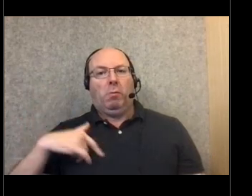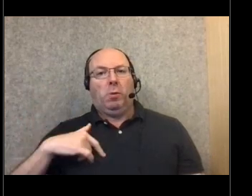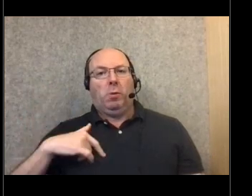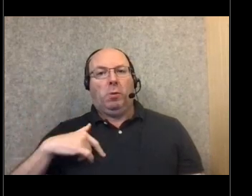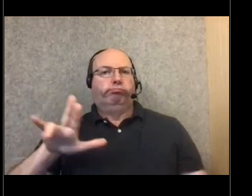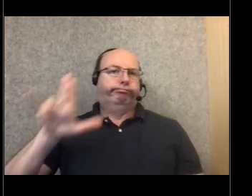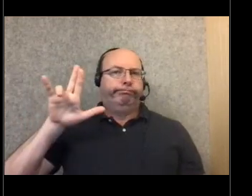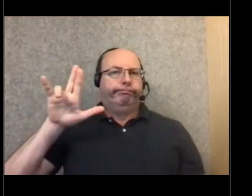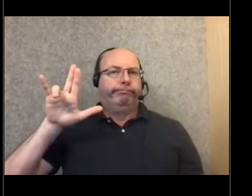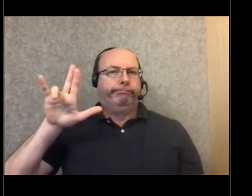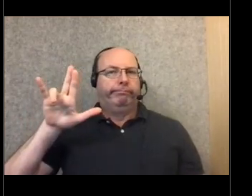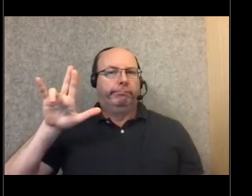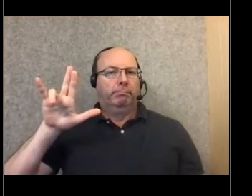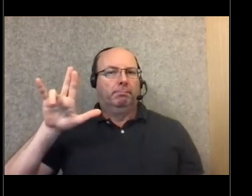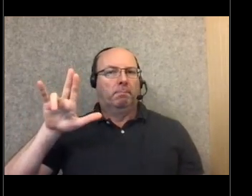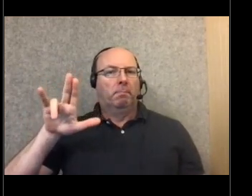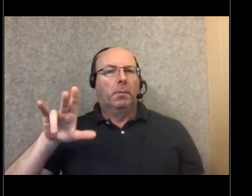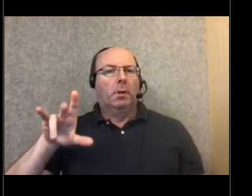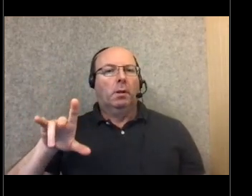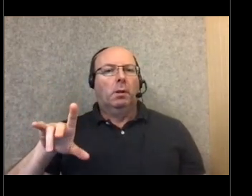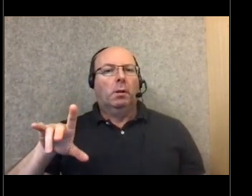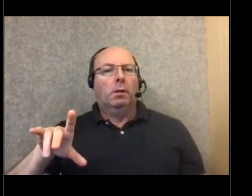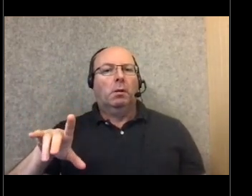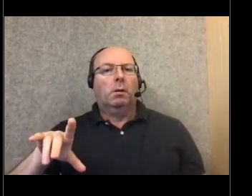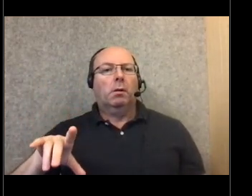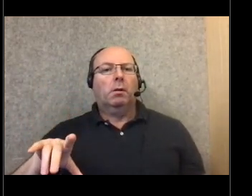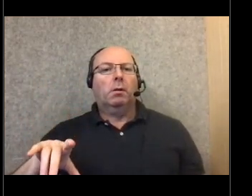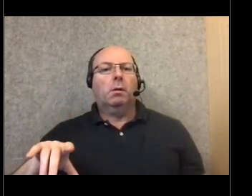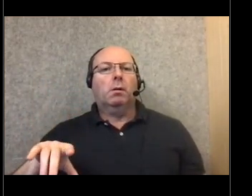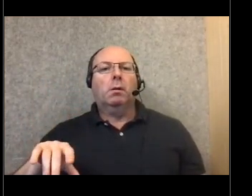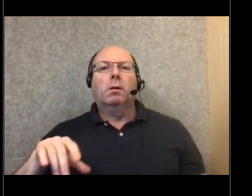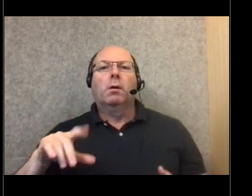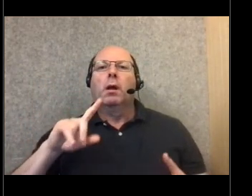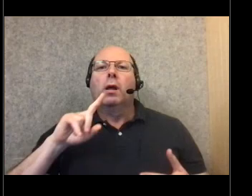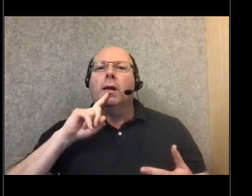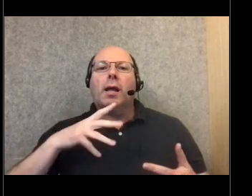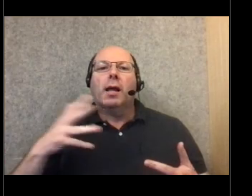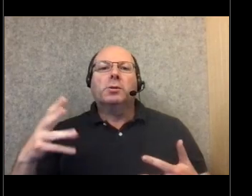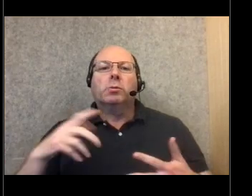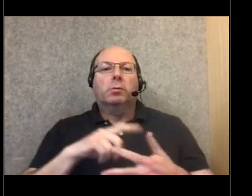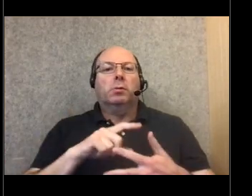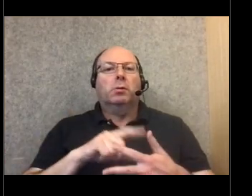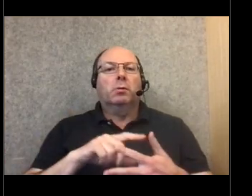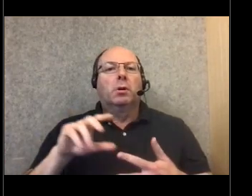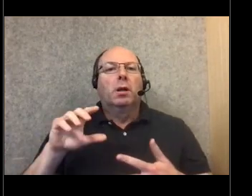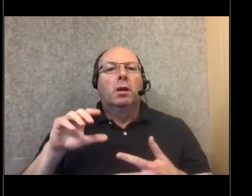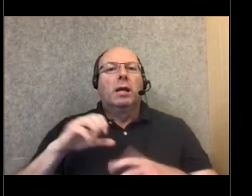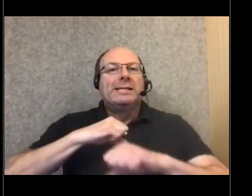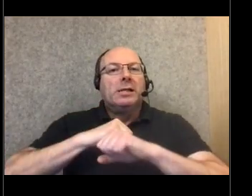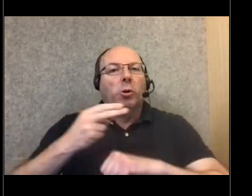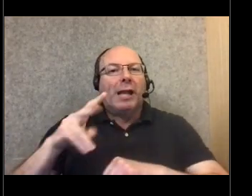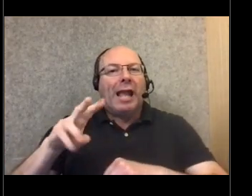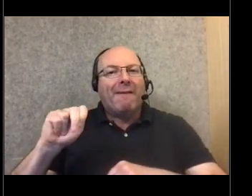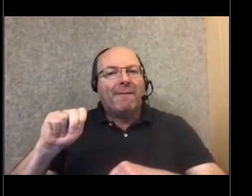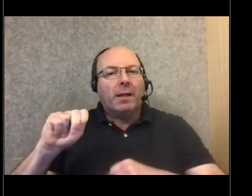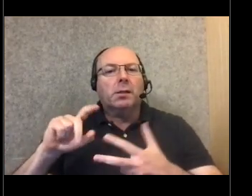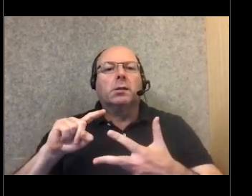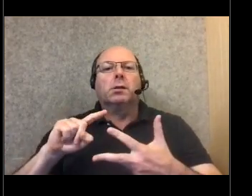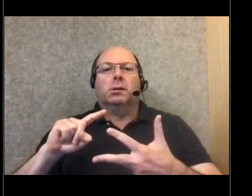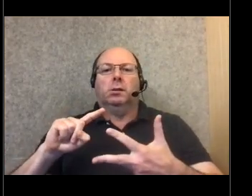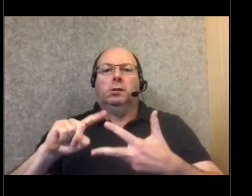deviation. And the first answer selection is a security haven. The